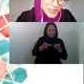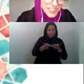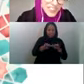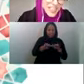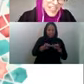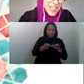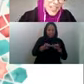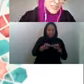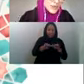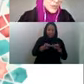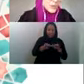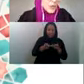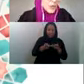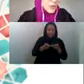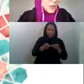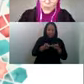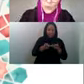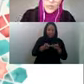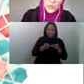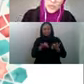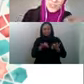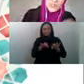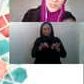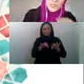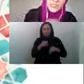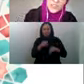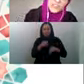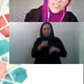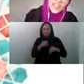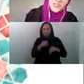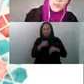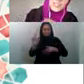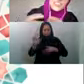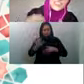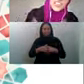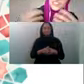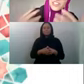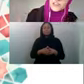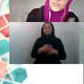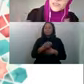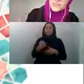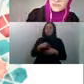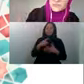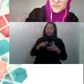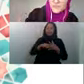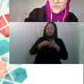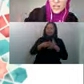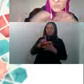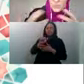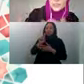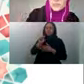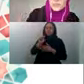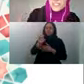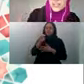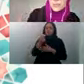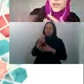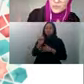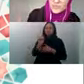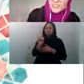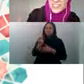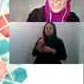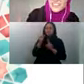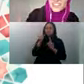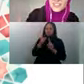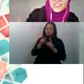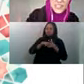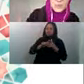as a community. And so we really wanted to build LaunchGood as a way to change the narrative of Muslims being a problem